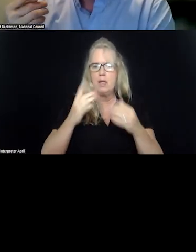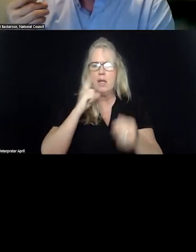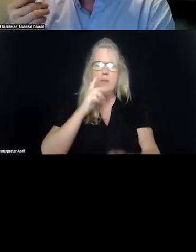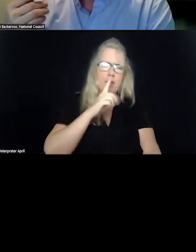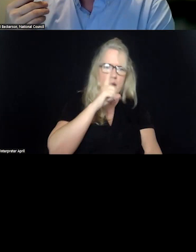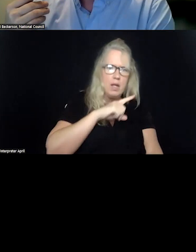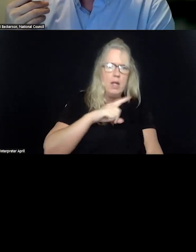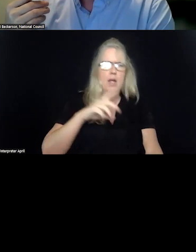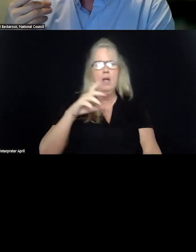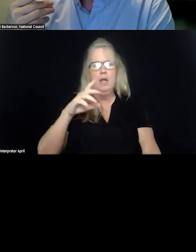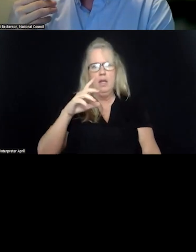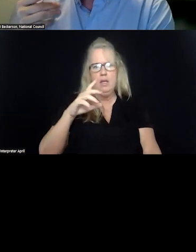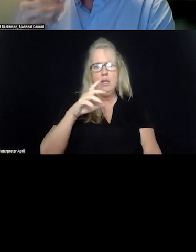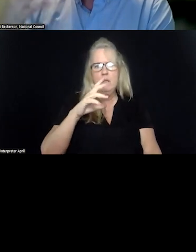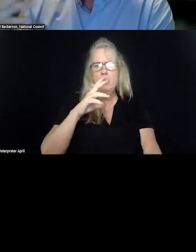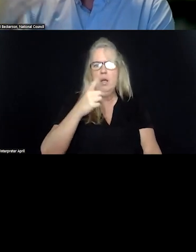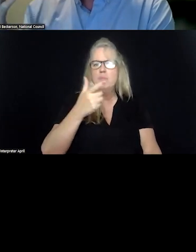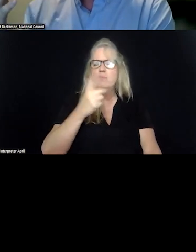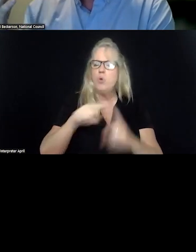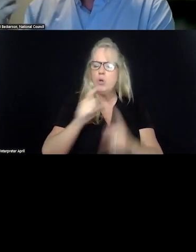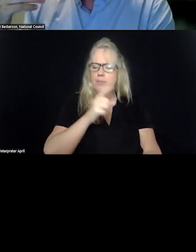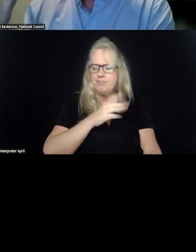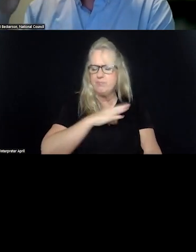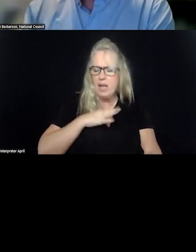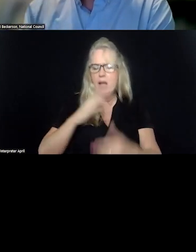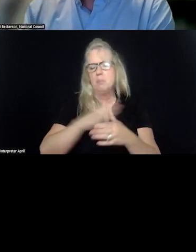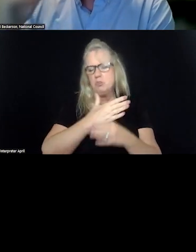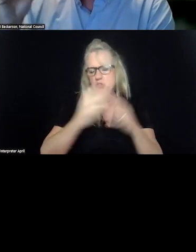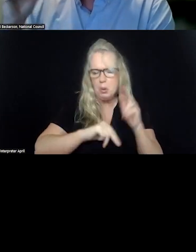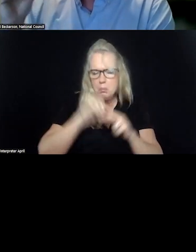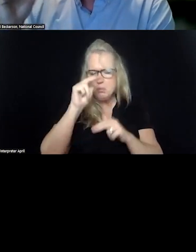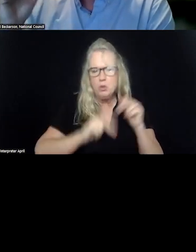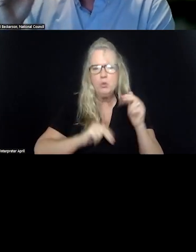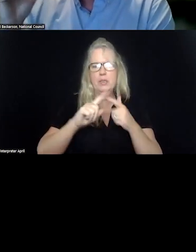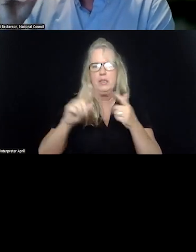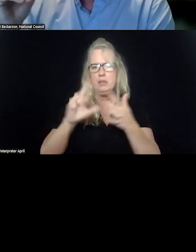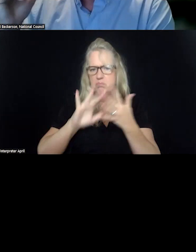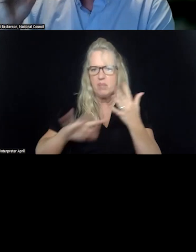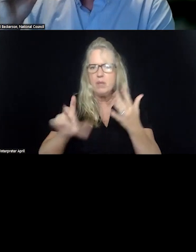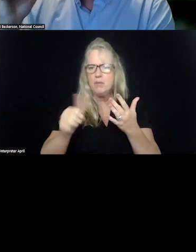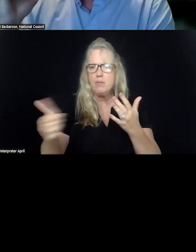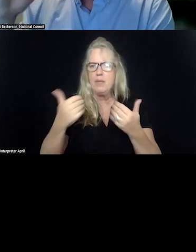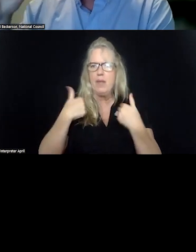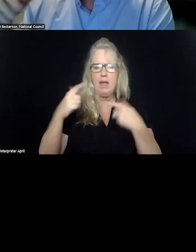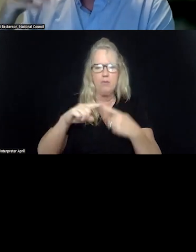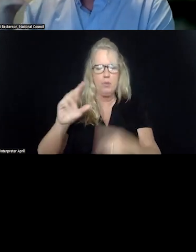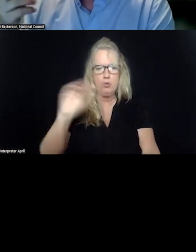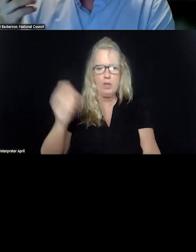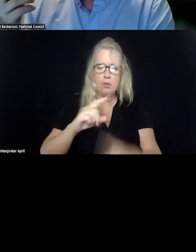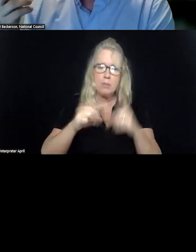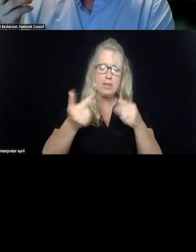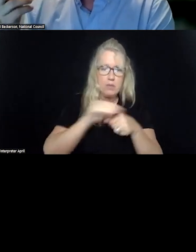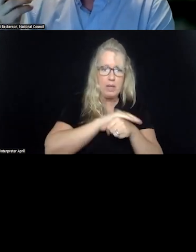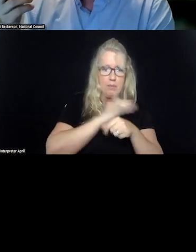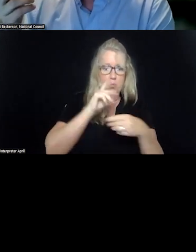staff to help to meet those needs. Perhaps you share a building, so those are things that percentage can be covered within